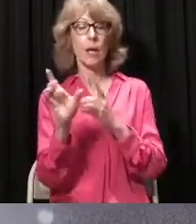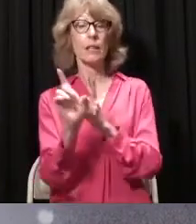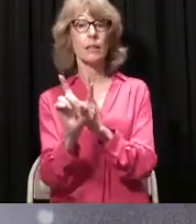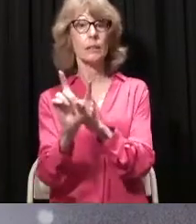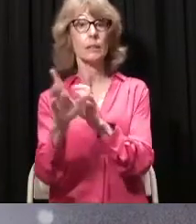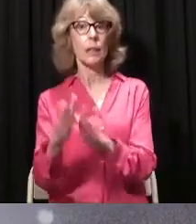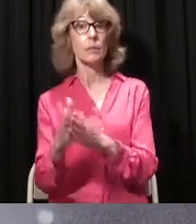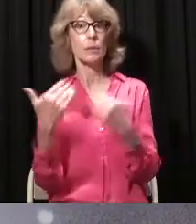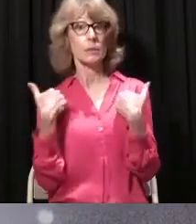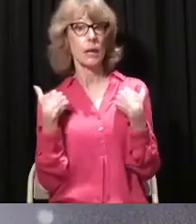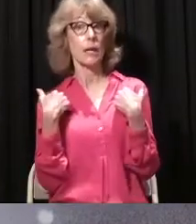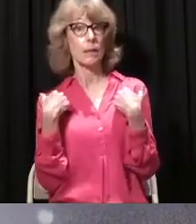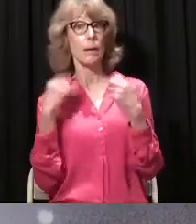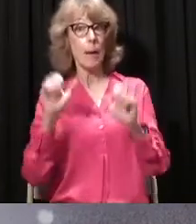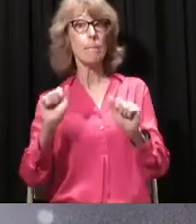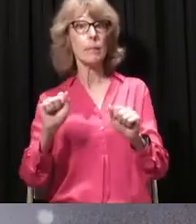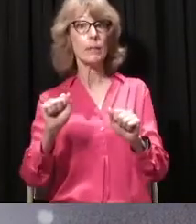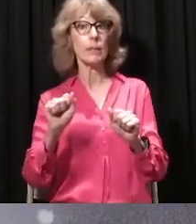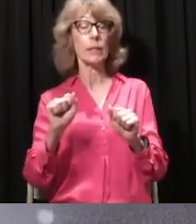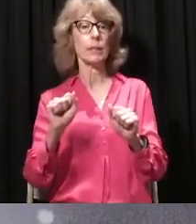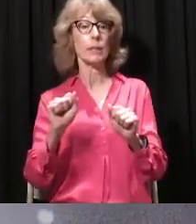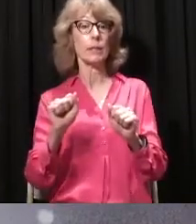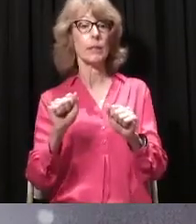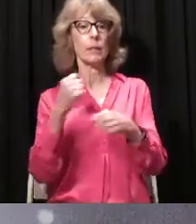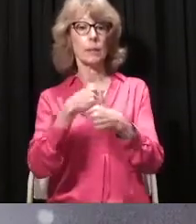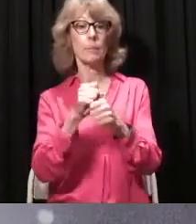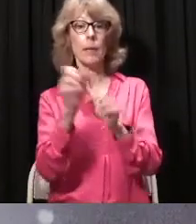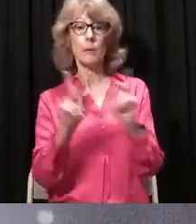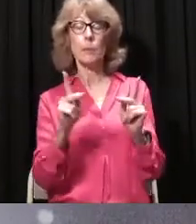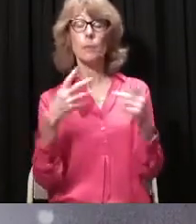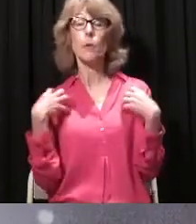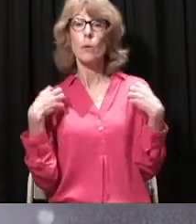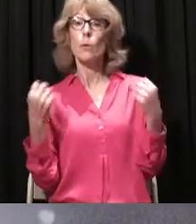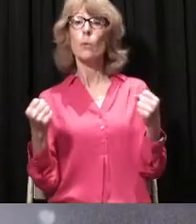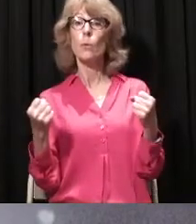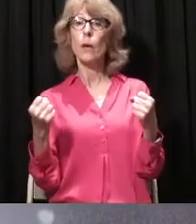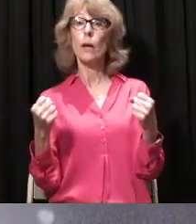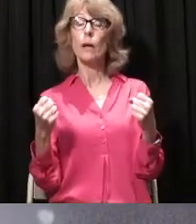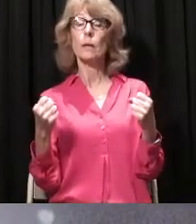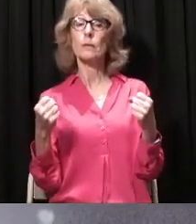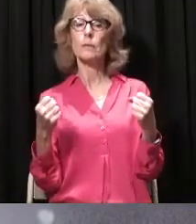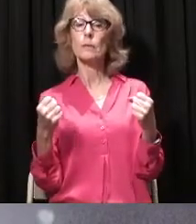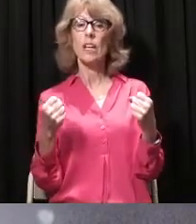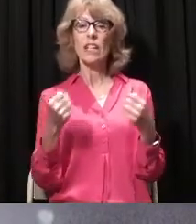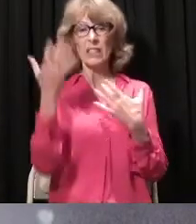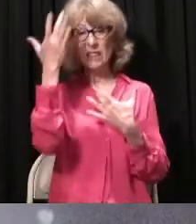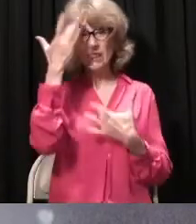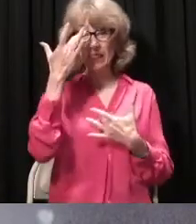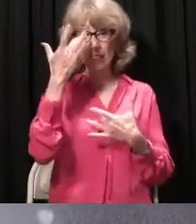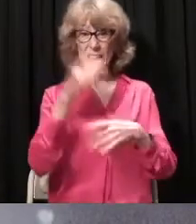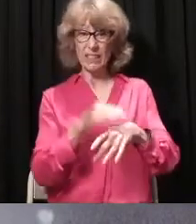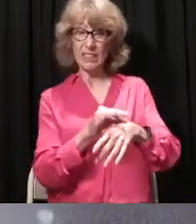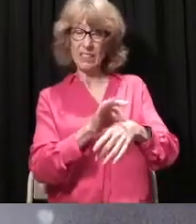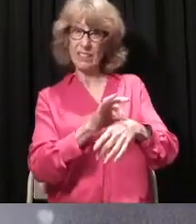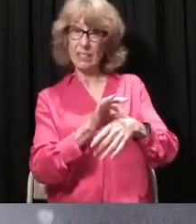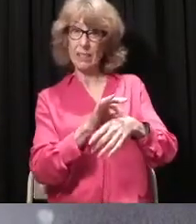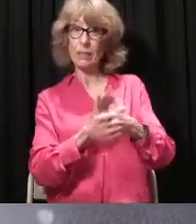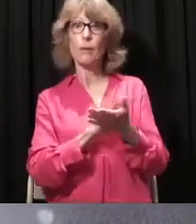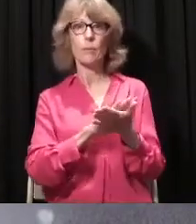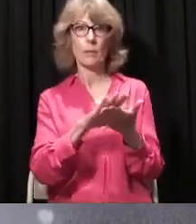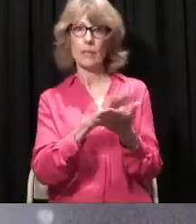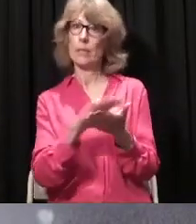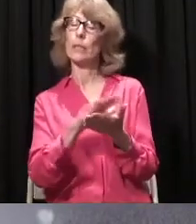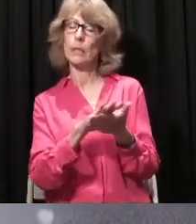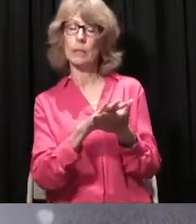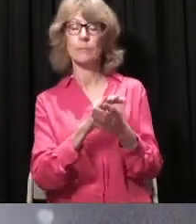skin diseases. So katharizo always has to do with skin diseases. Well, there's a second word in this story that's important,